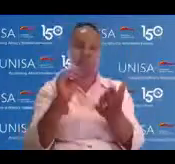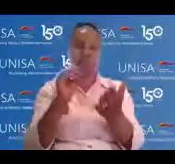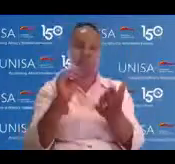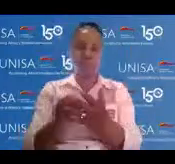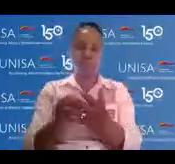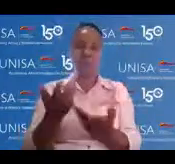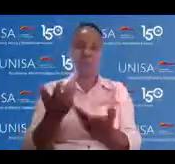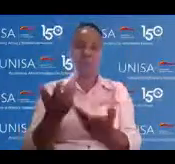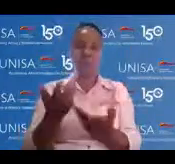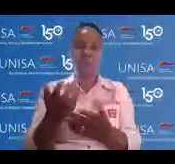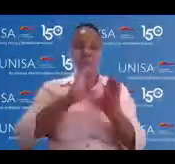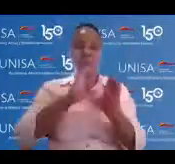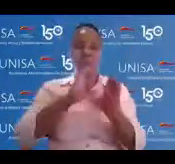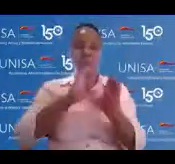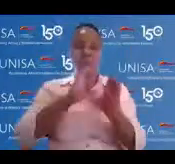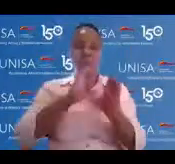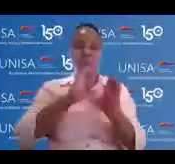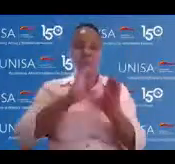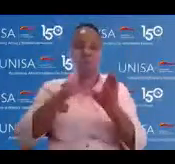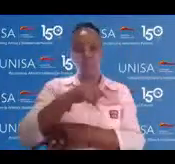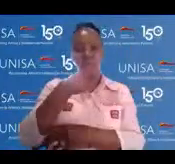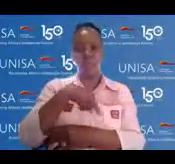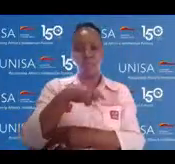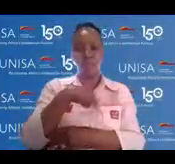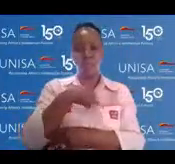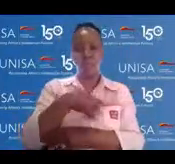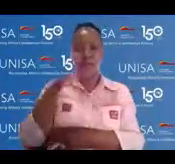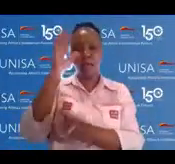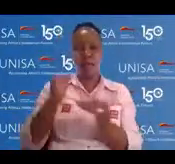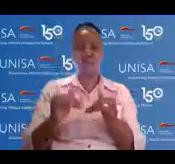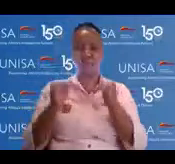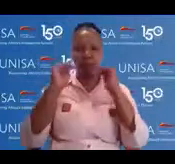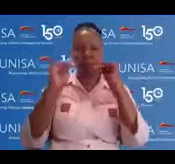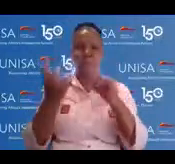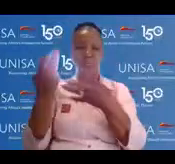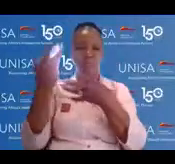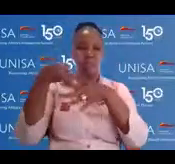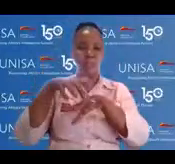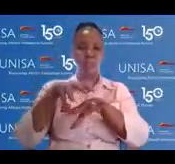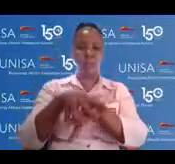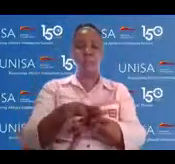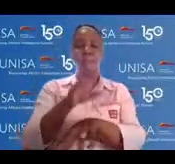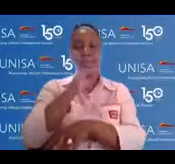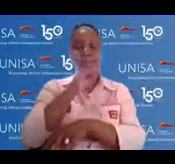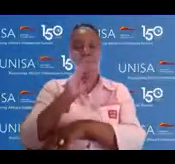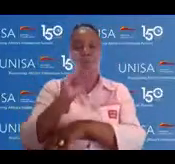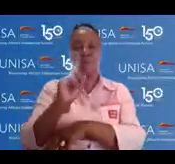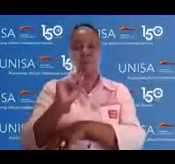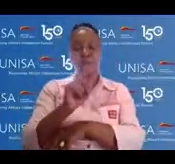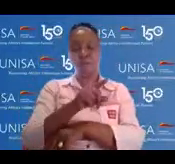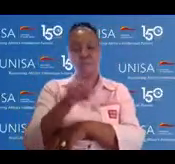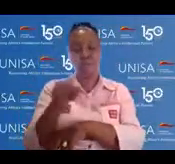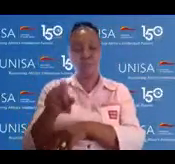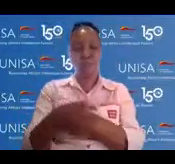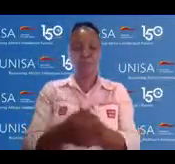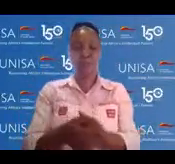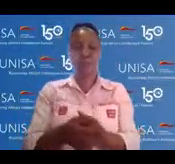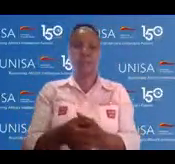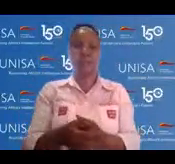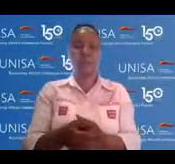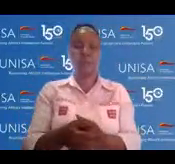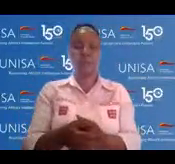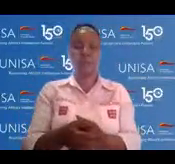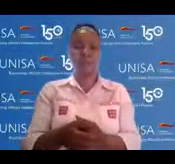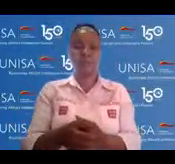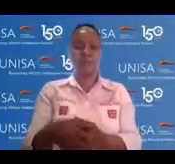us, what does academic integrity mean for you? So Richard, if you could just post that link for